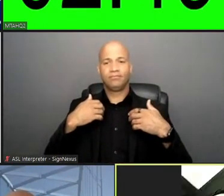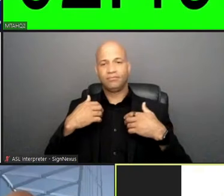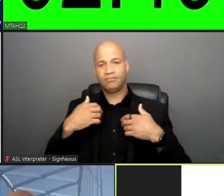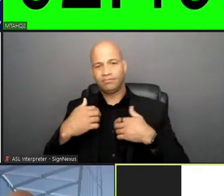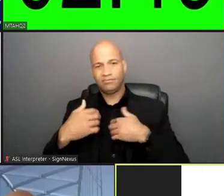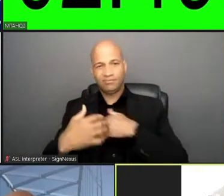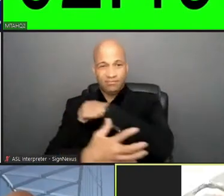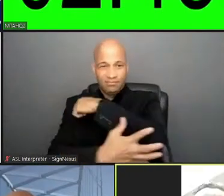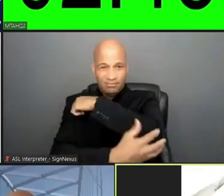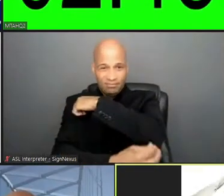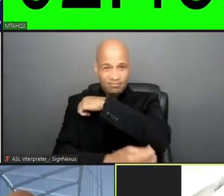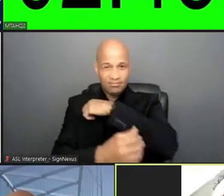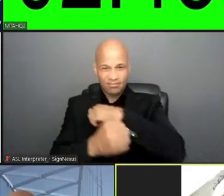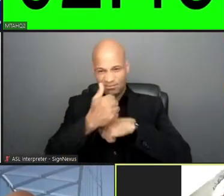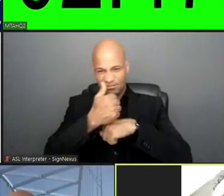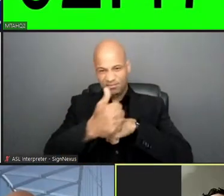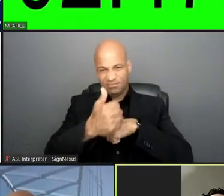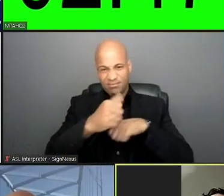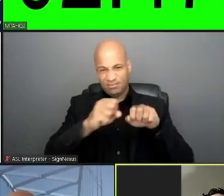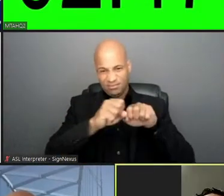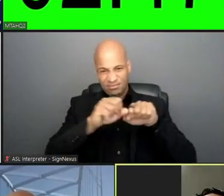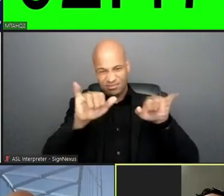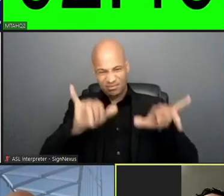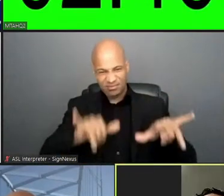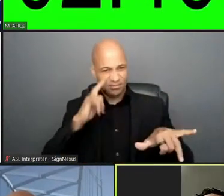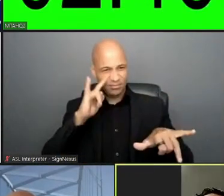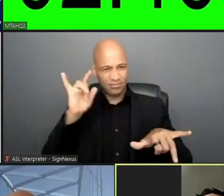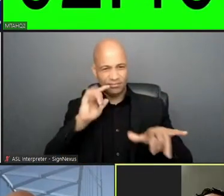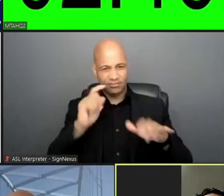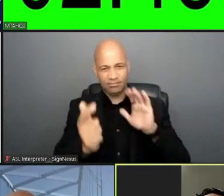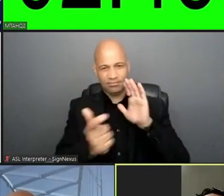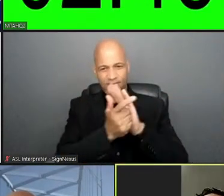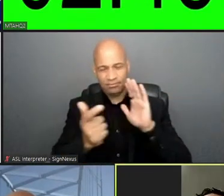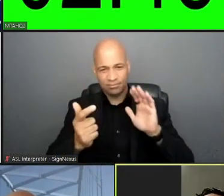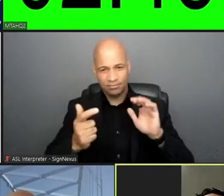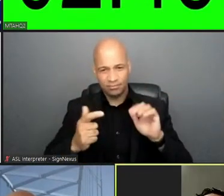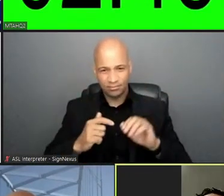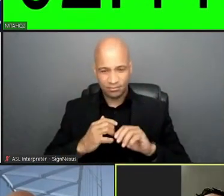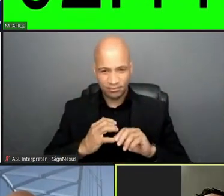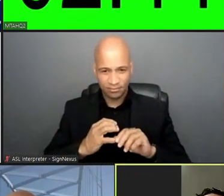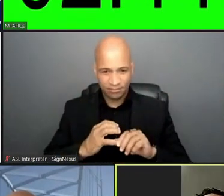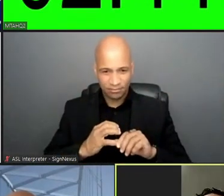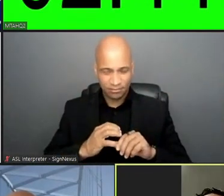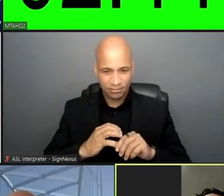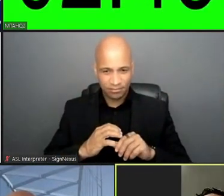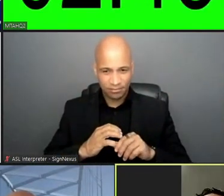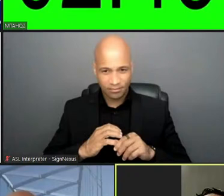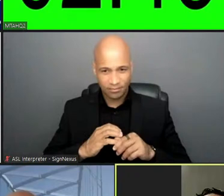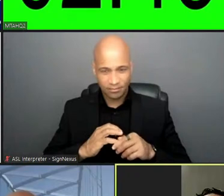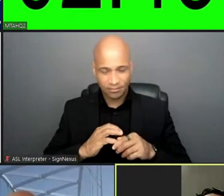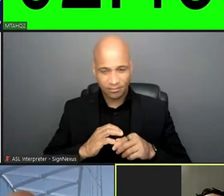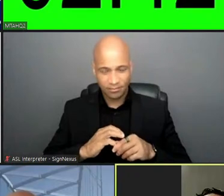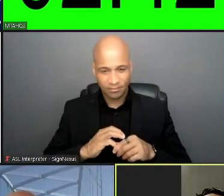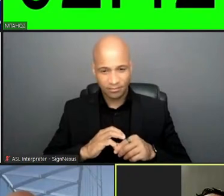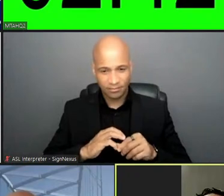transportation system I would rather have two boarding goals